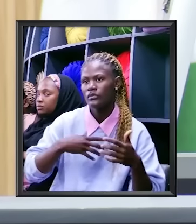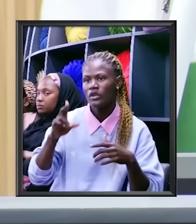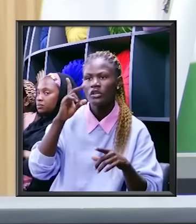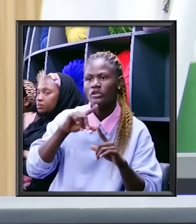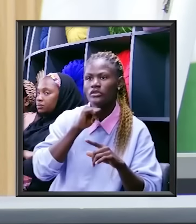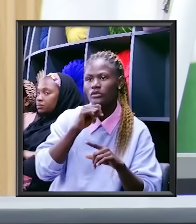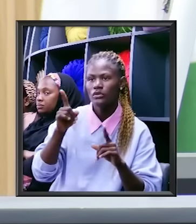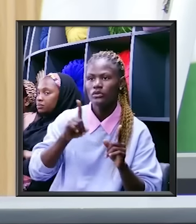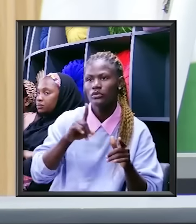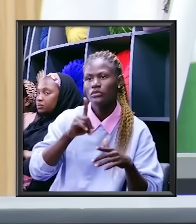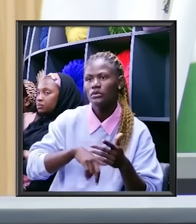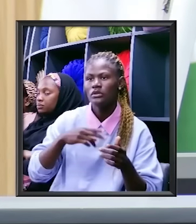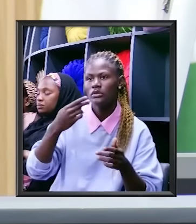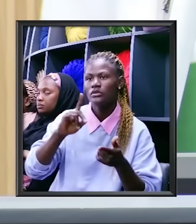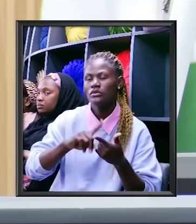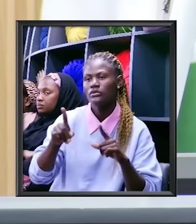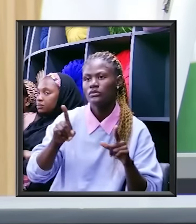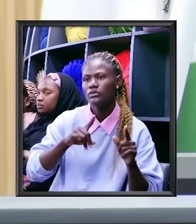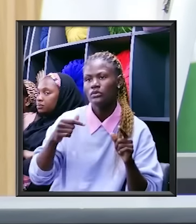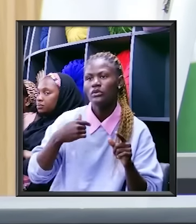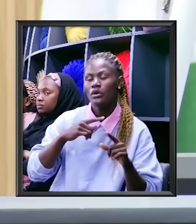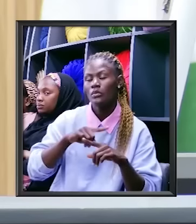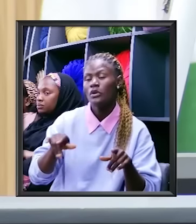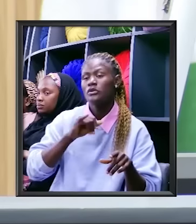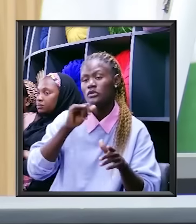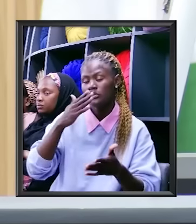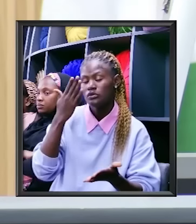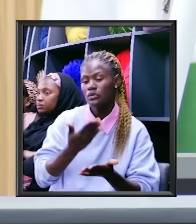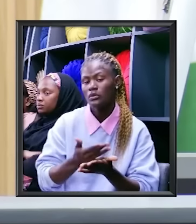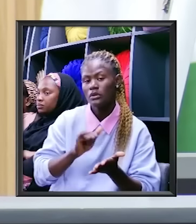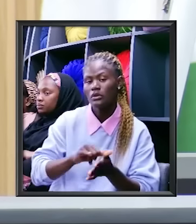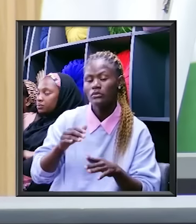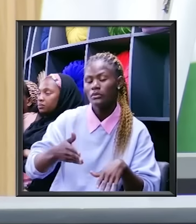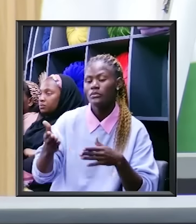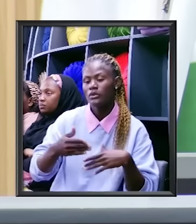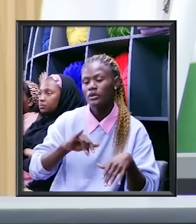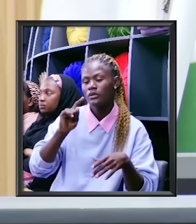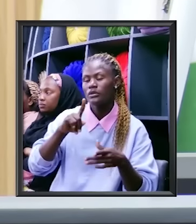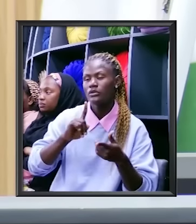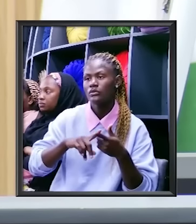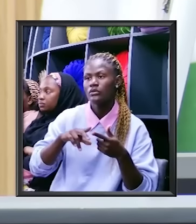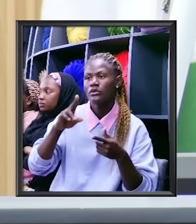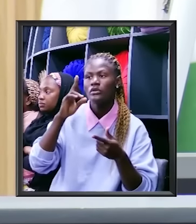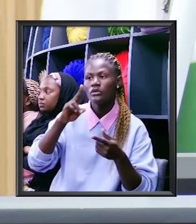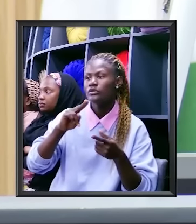what he supposed do. But he go good, make we still bring him to a notice.